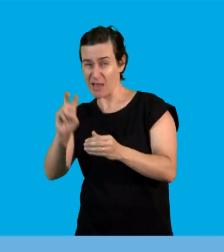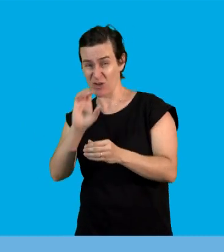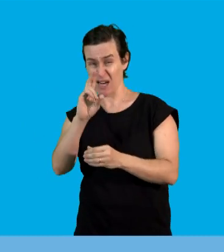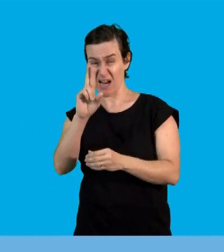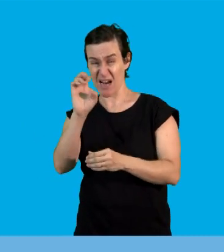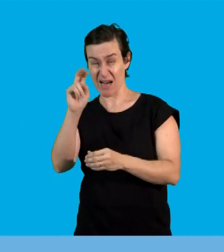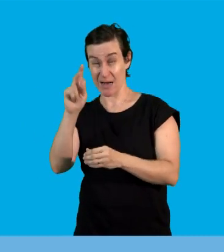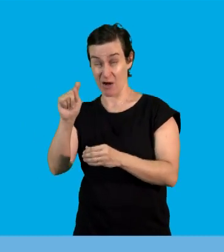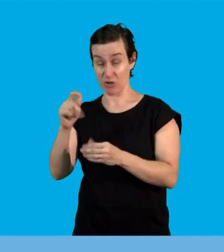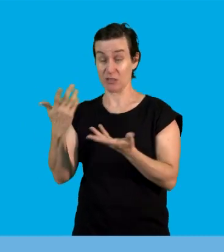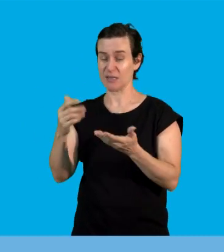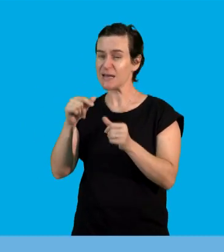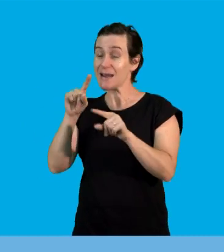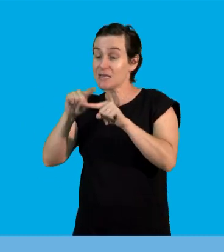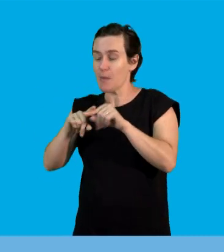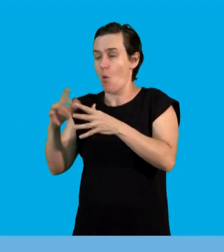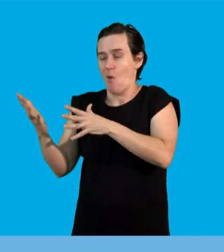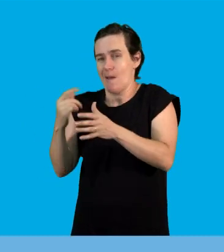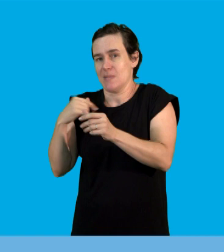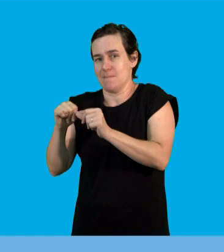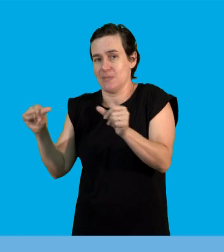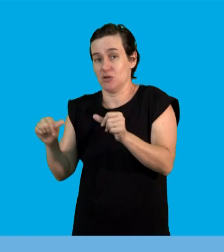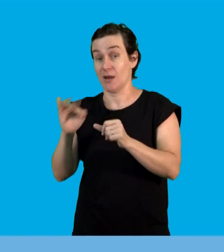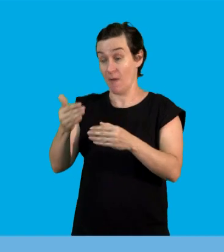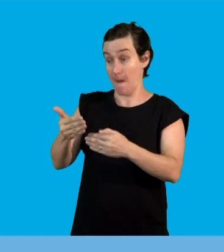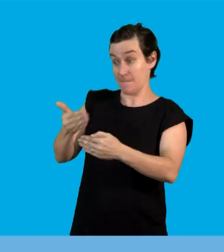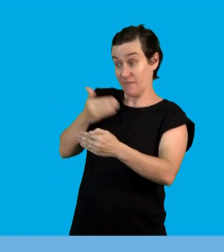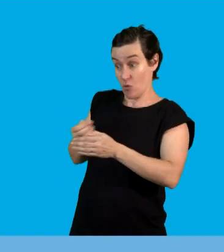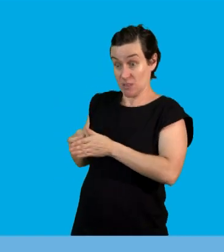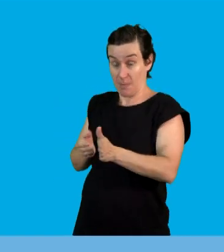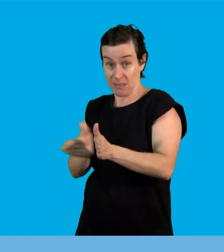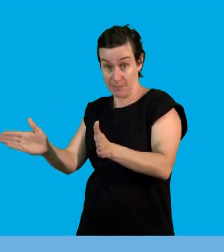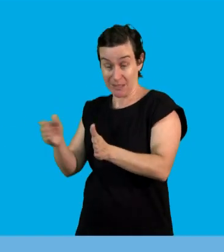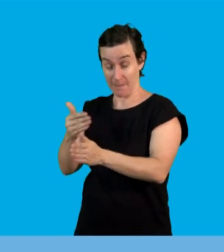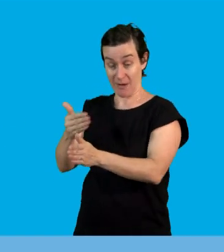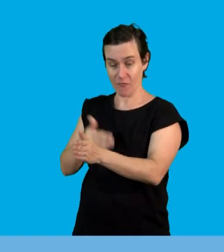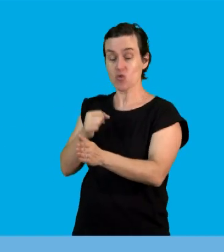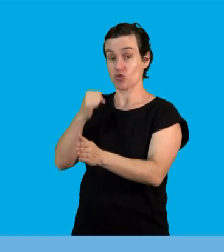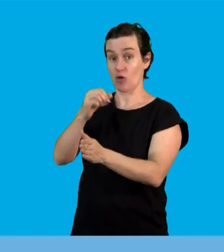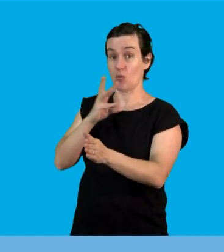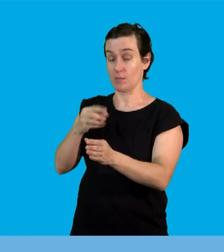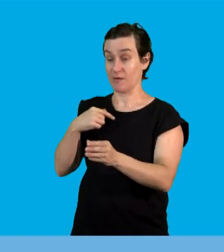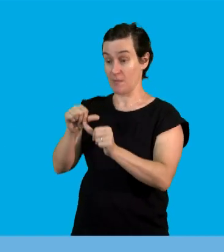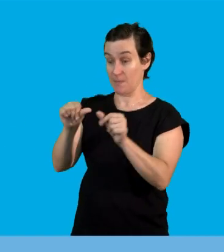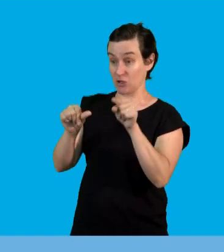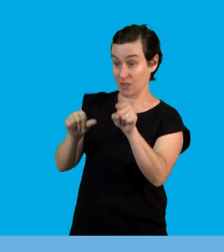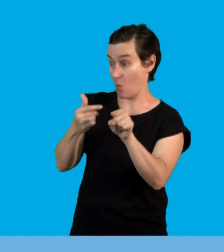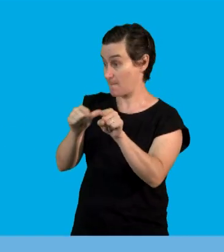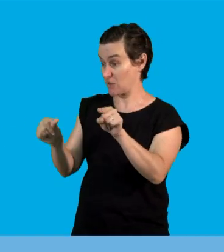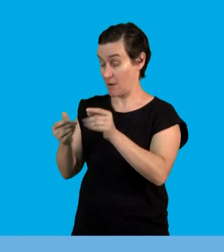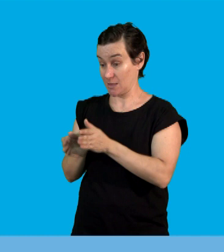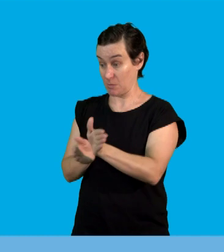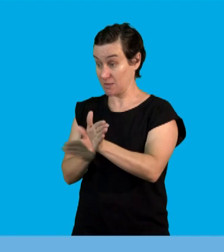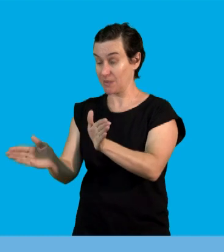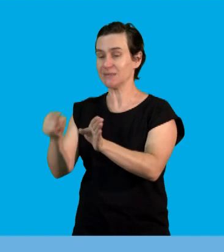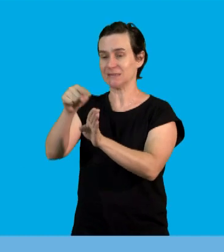before it divides, it is going to be greater than the current measured at any of these two resistors that you have here